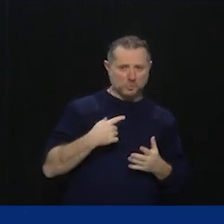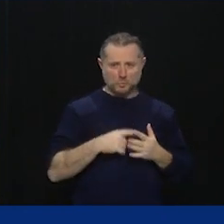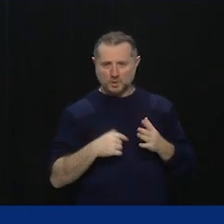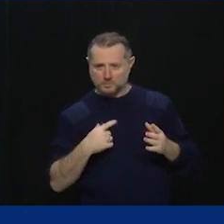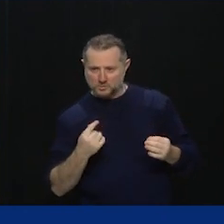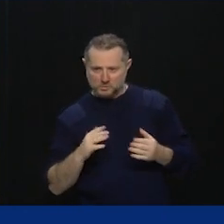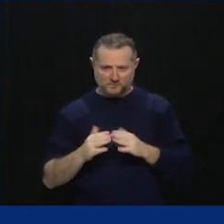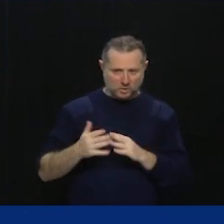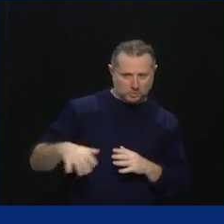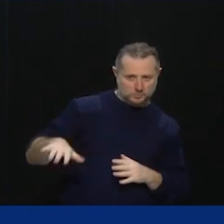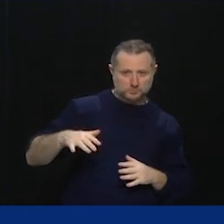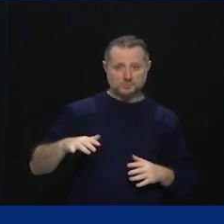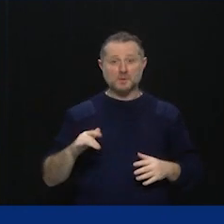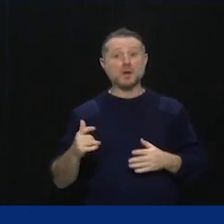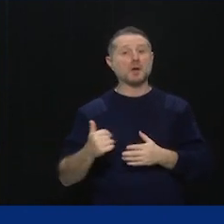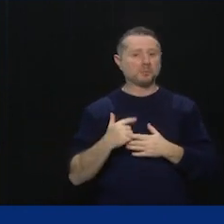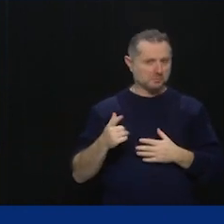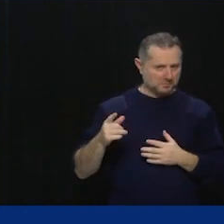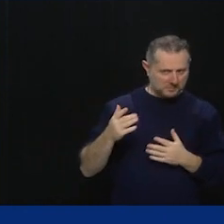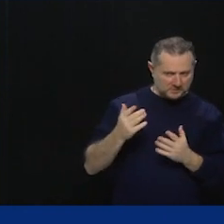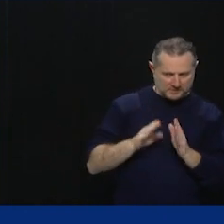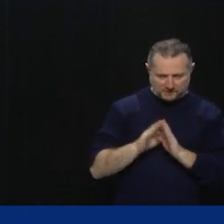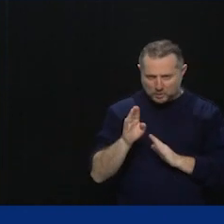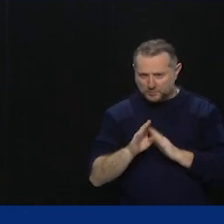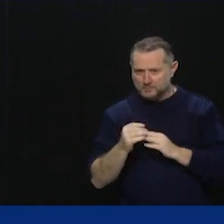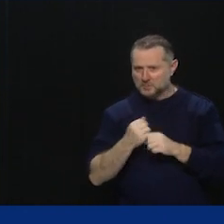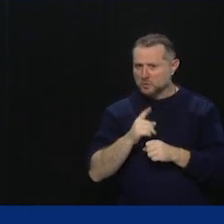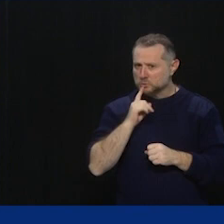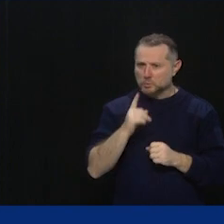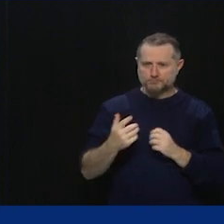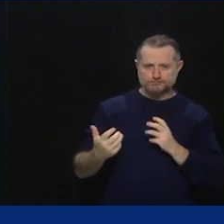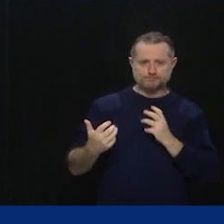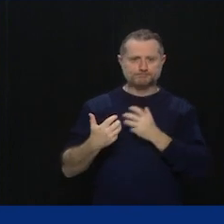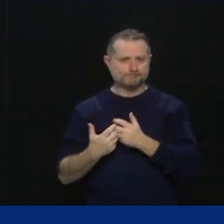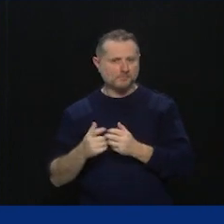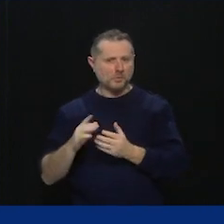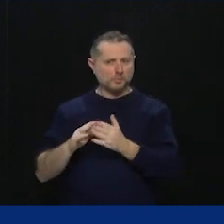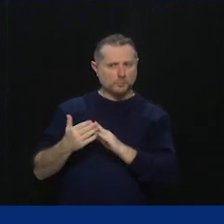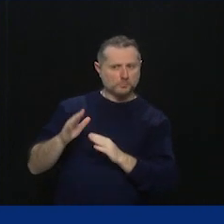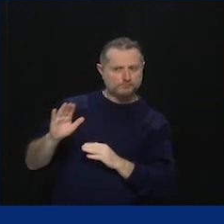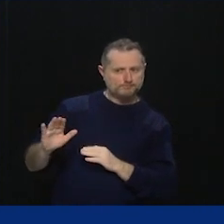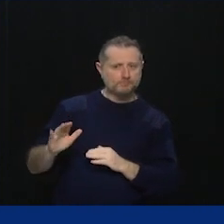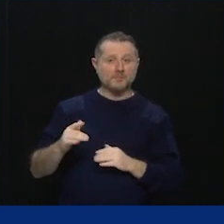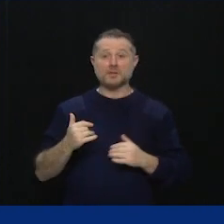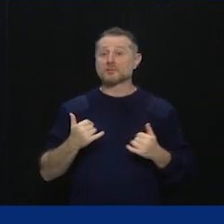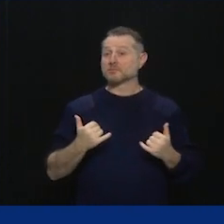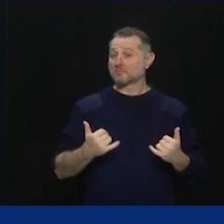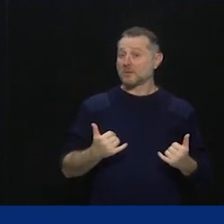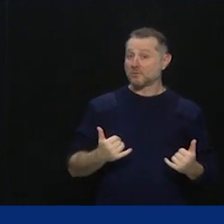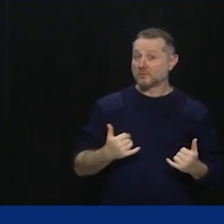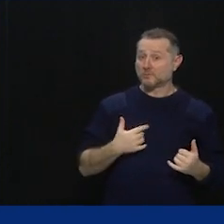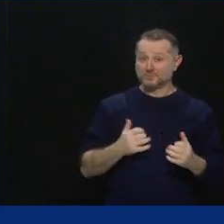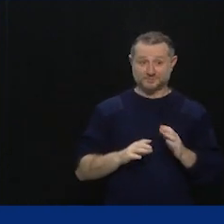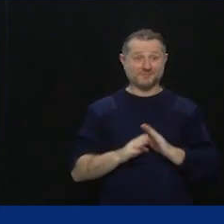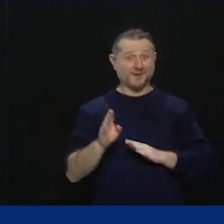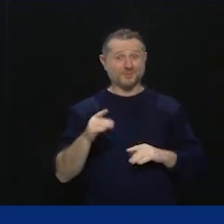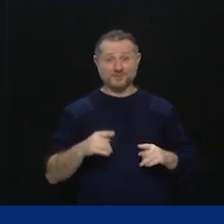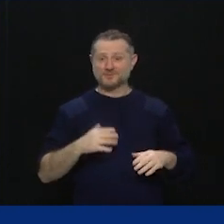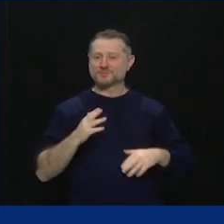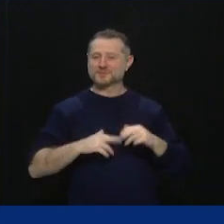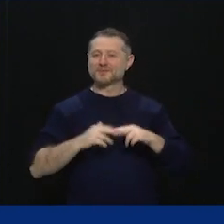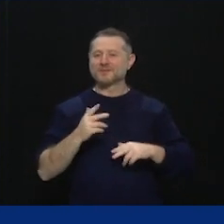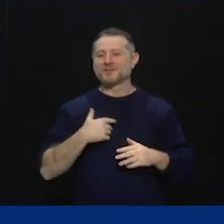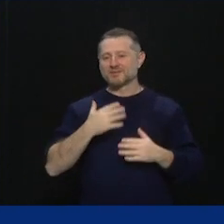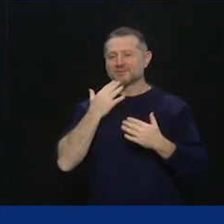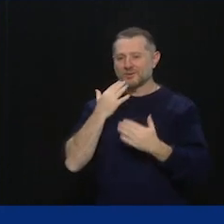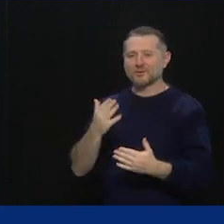sure it was going to fit into the fabric of the community. And now we've developed it, we're building it. So I want to thank Dawn and her